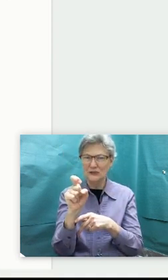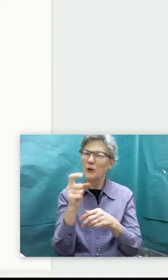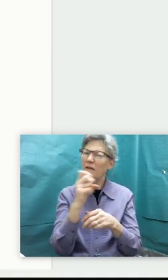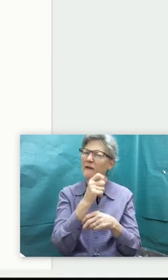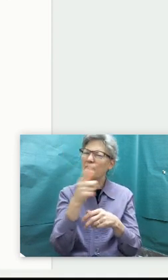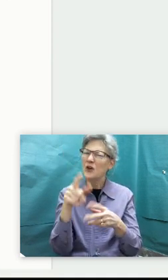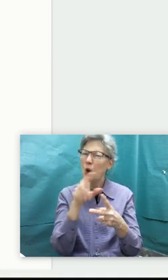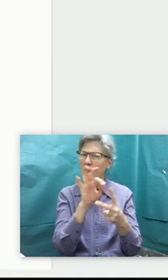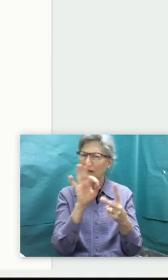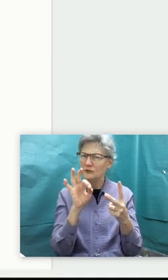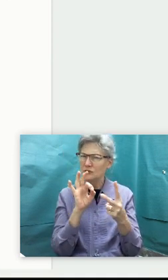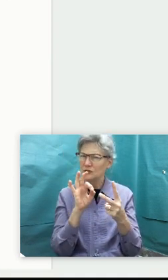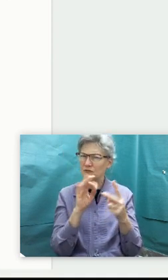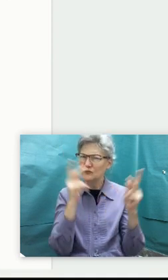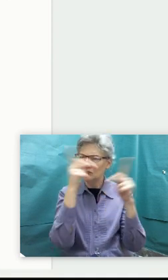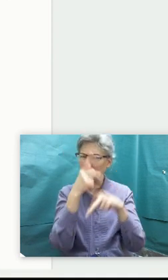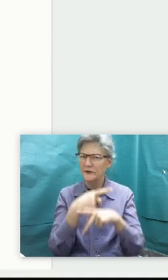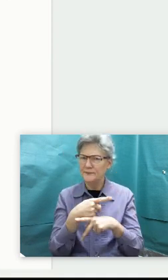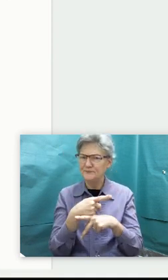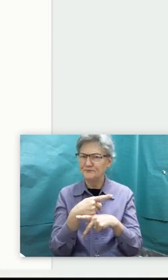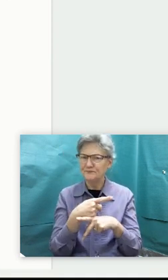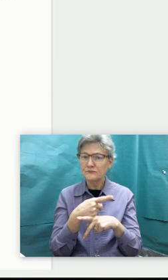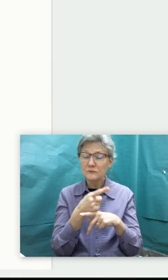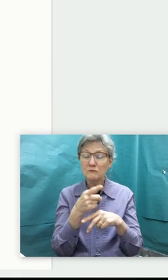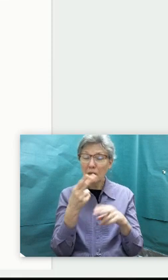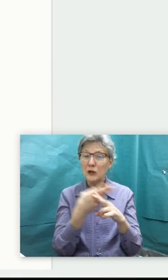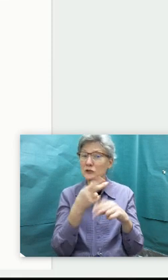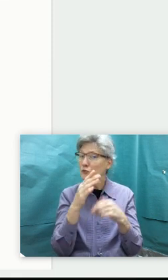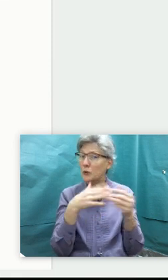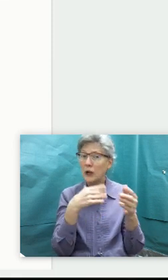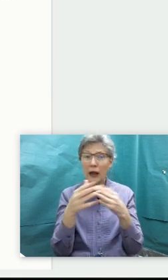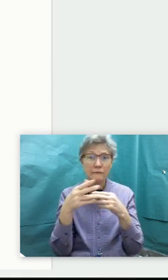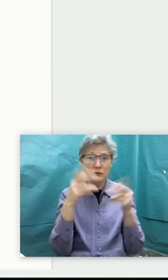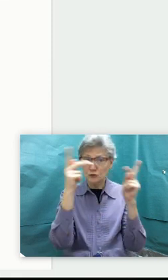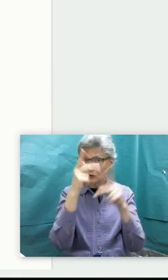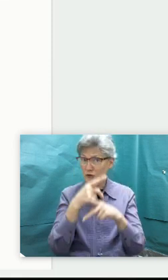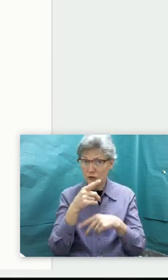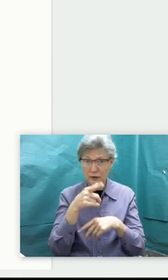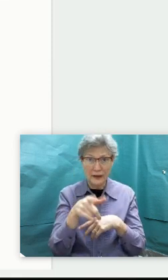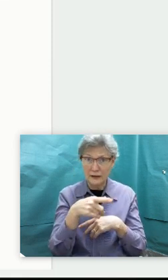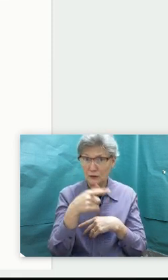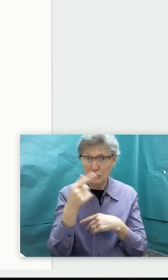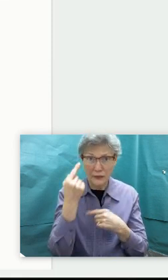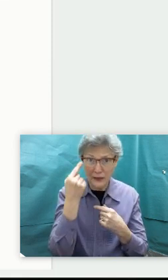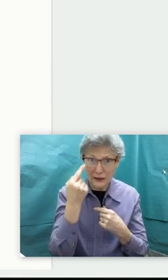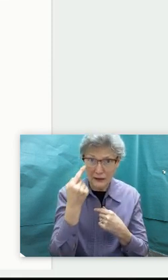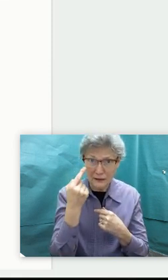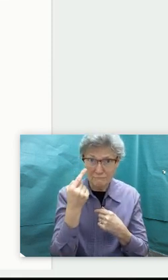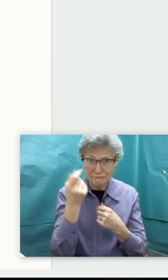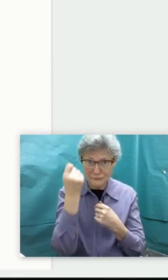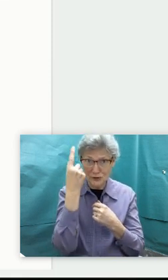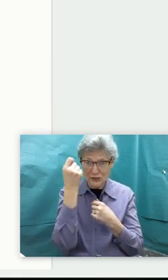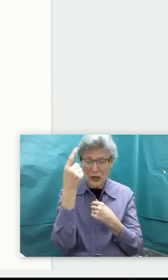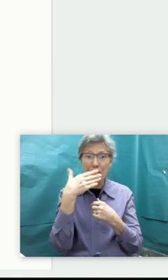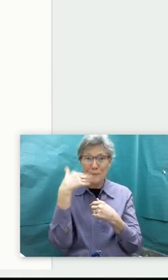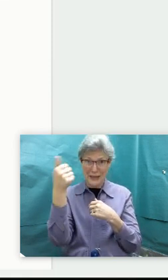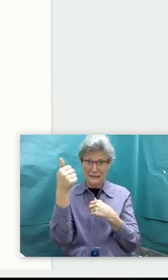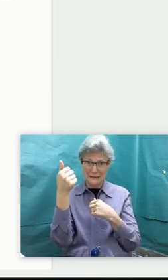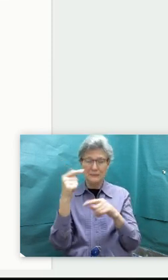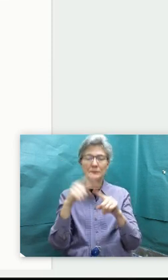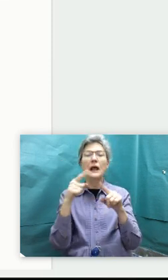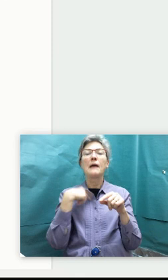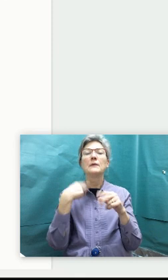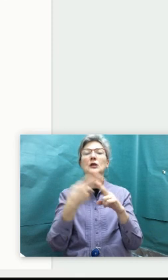options when it comes to solving here. And you can use whatever strategy makes the most sense to you, but what I'm going to use is the bar